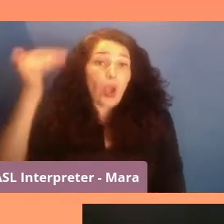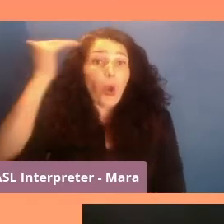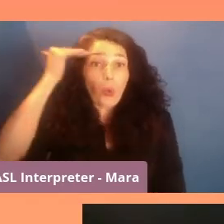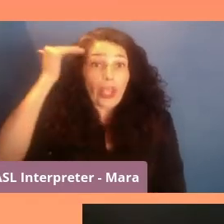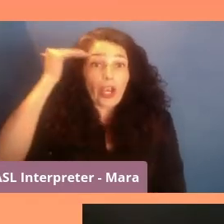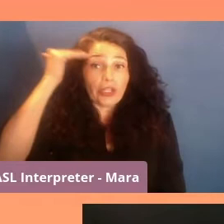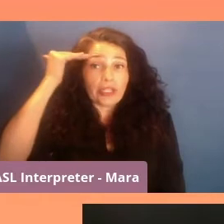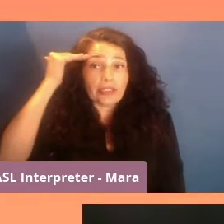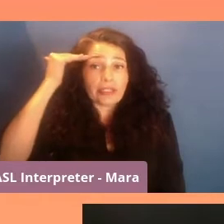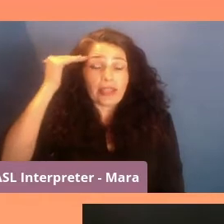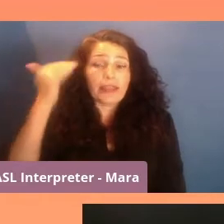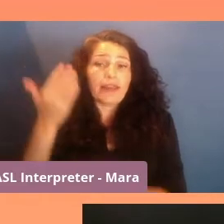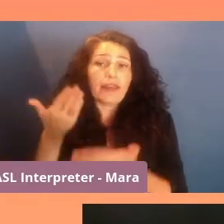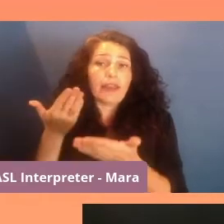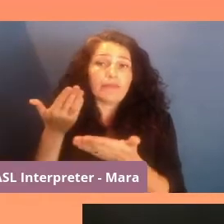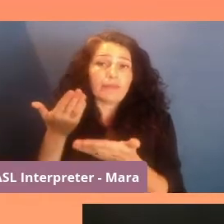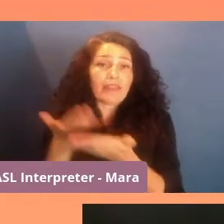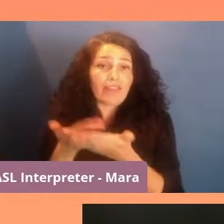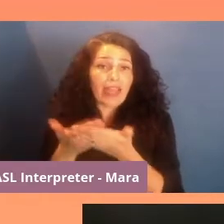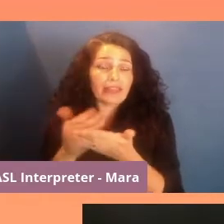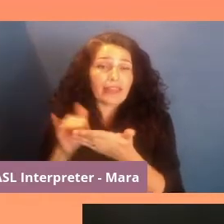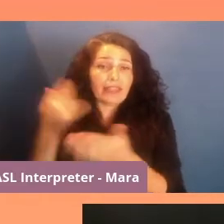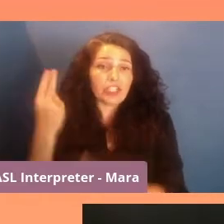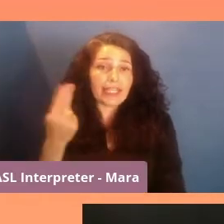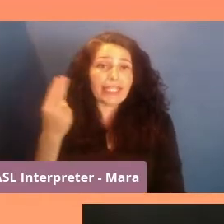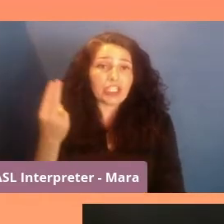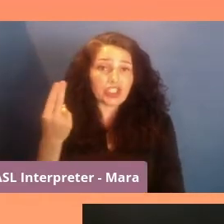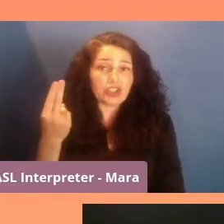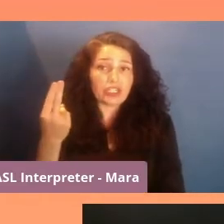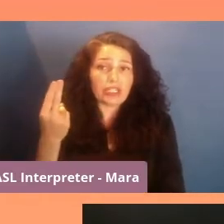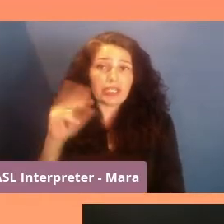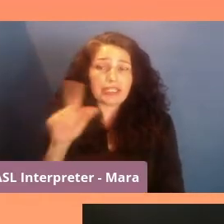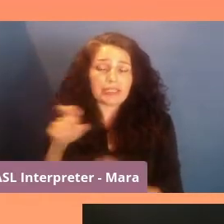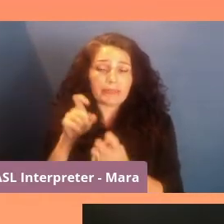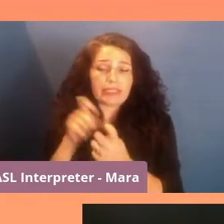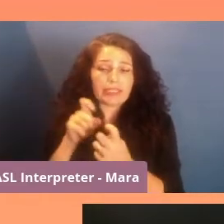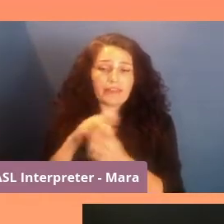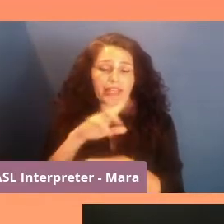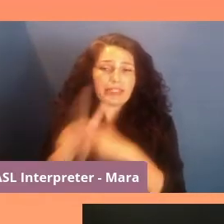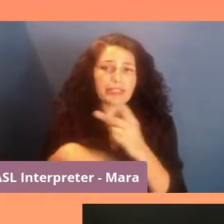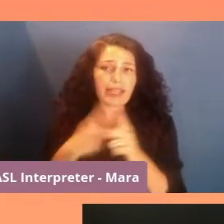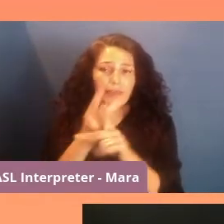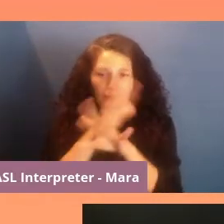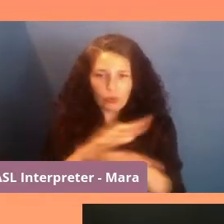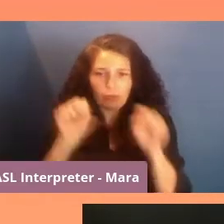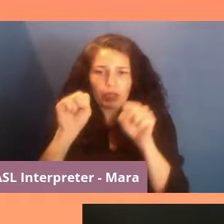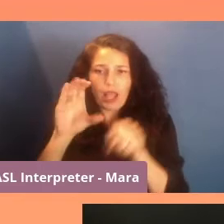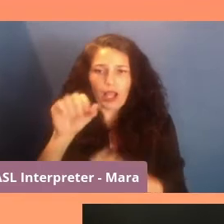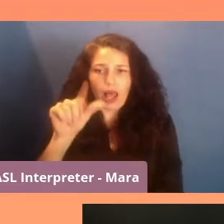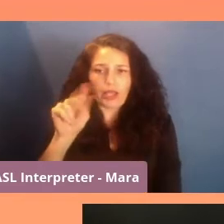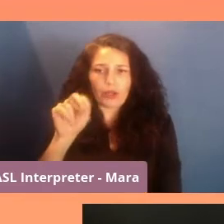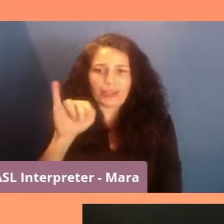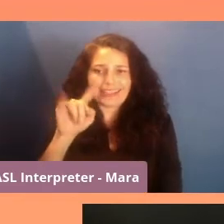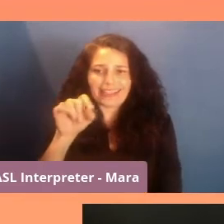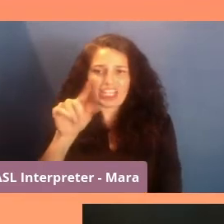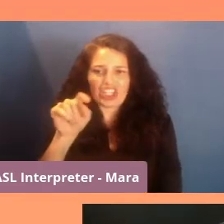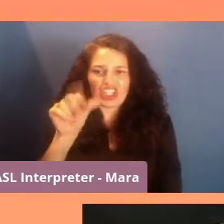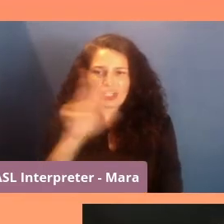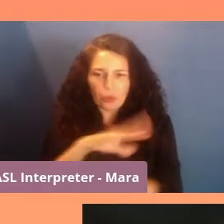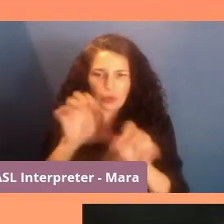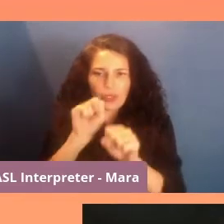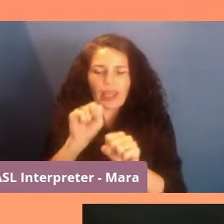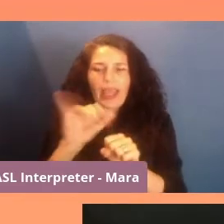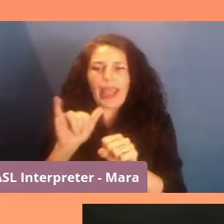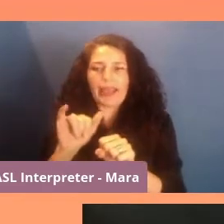awareness of the fact that there is a history of a certain type of colonization and even